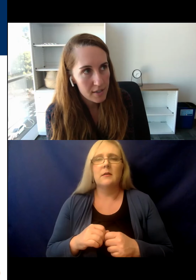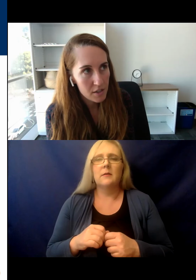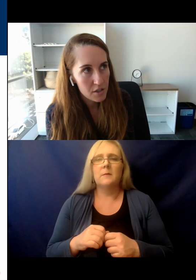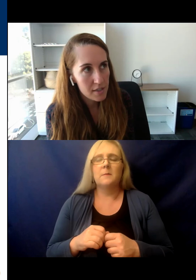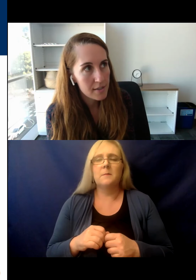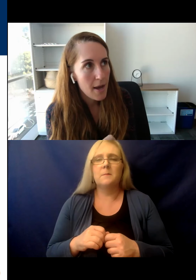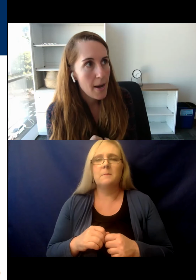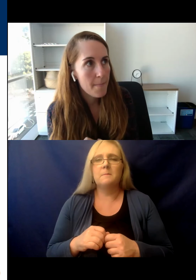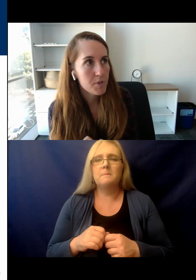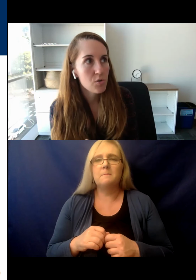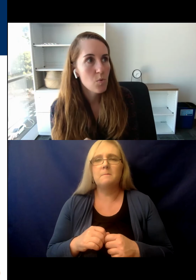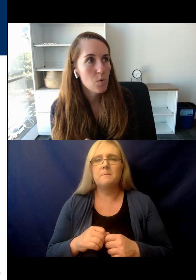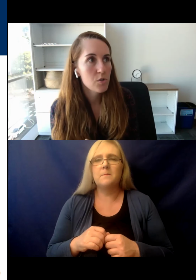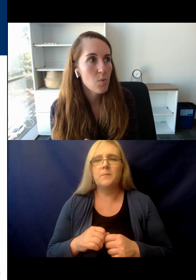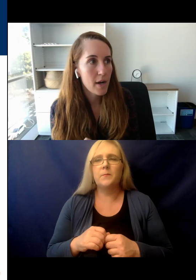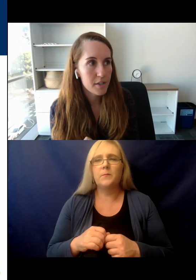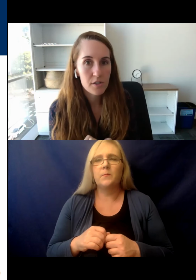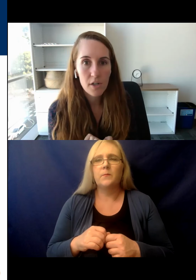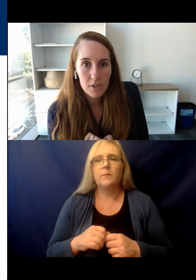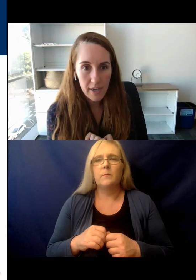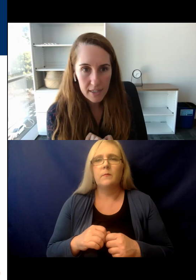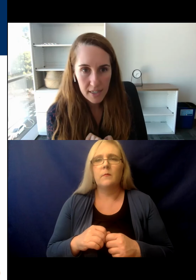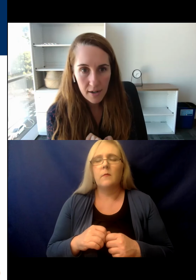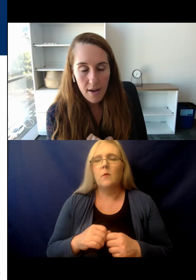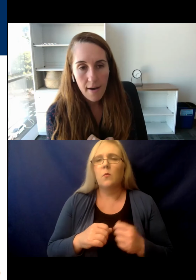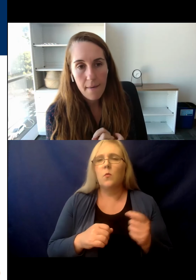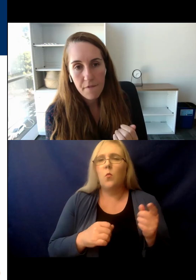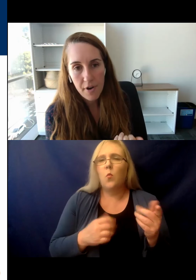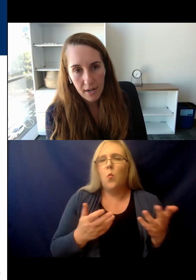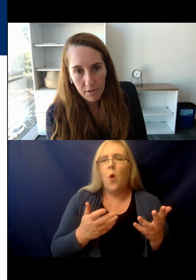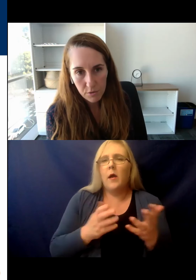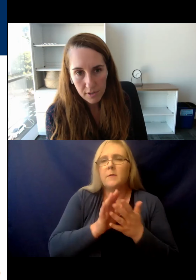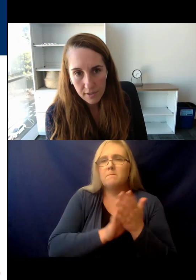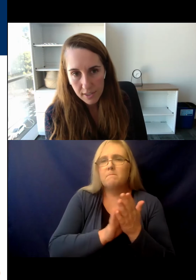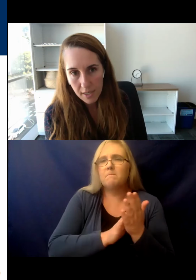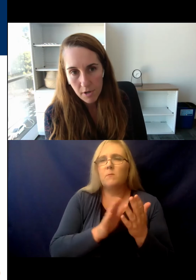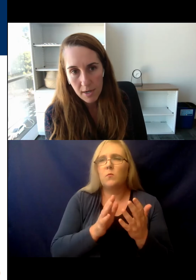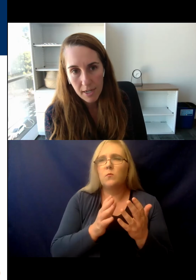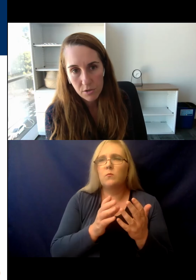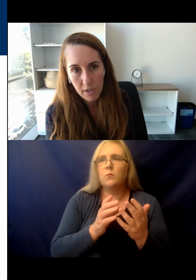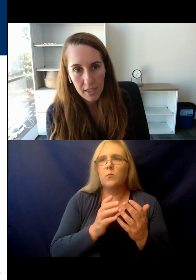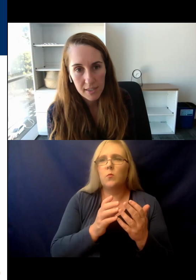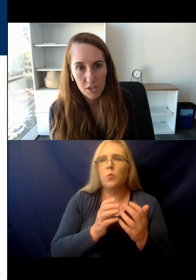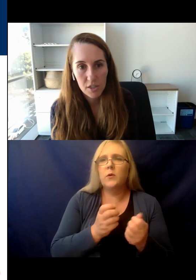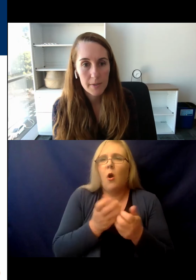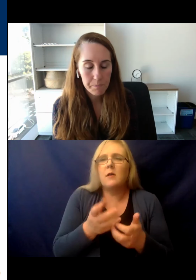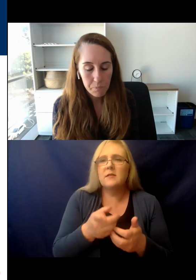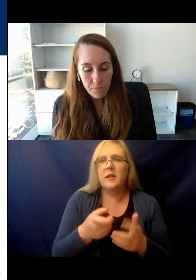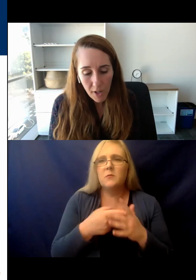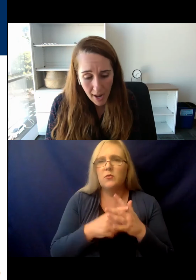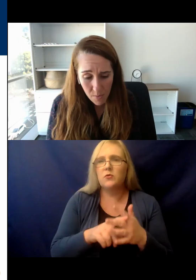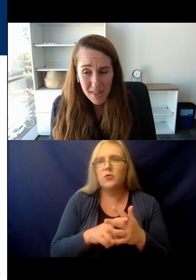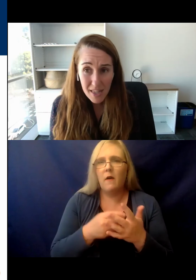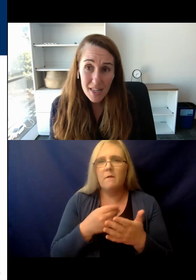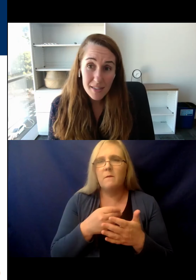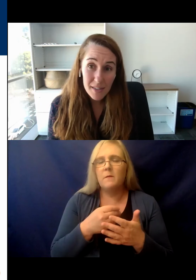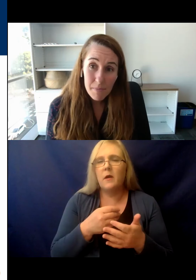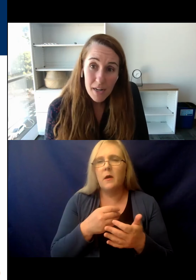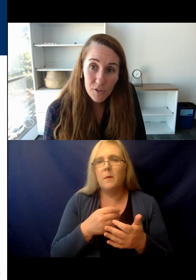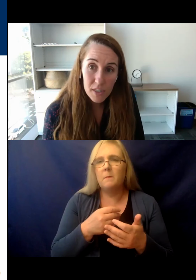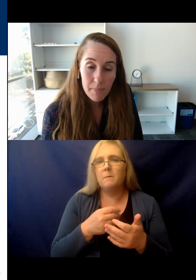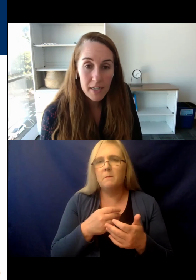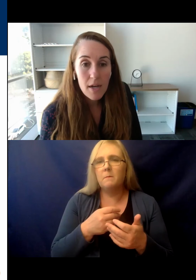healthcare organizations to want to start directing funding resources to community-based organizations. And we think